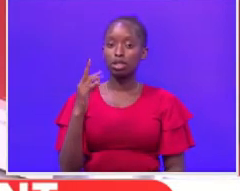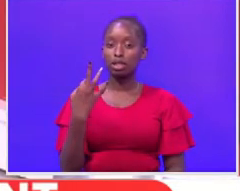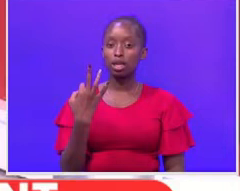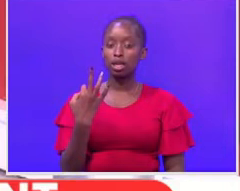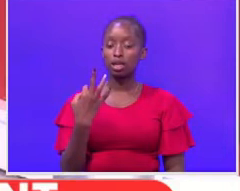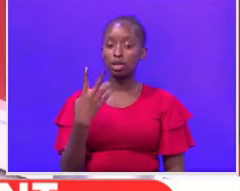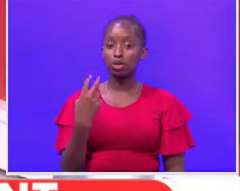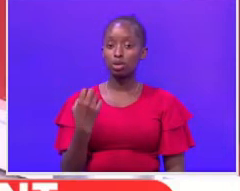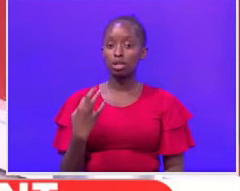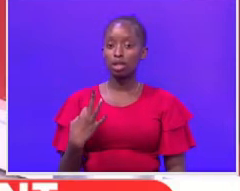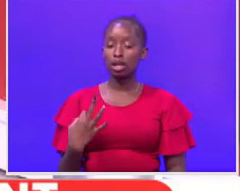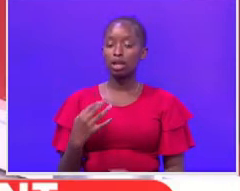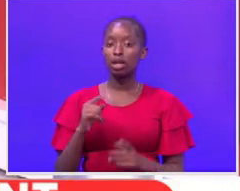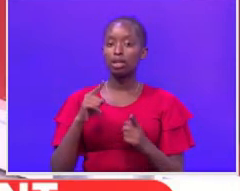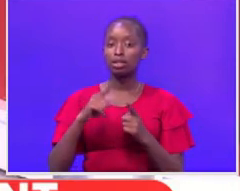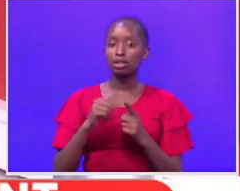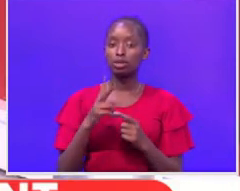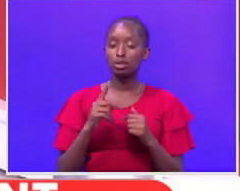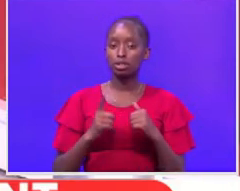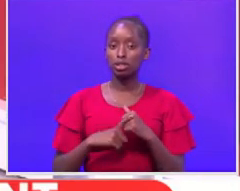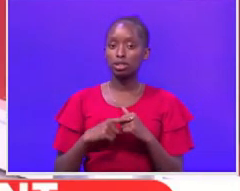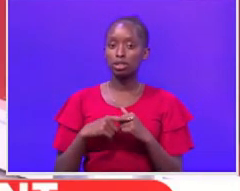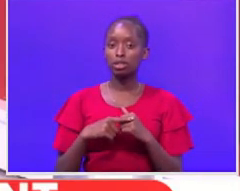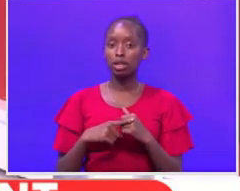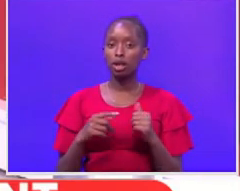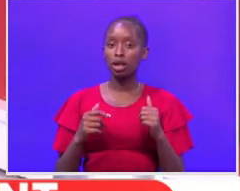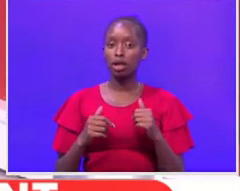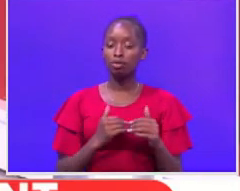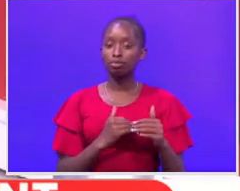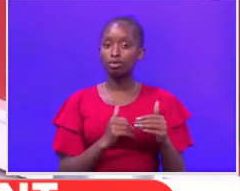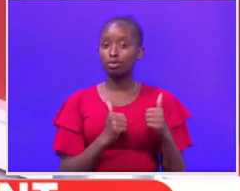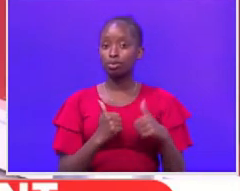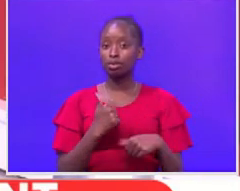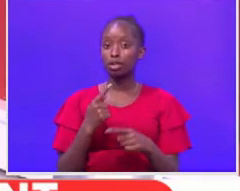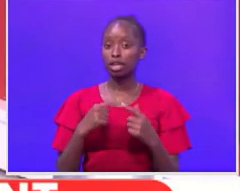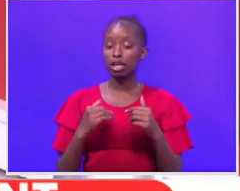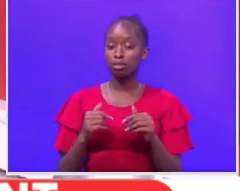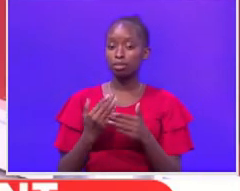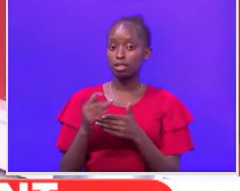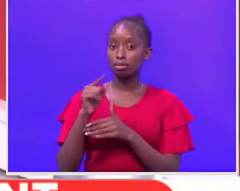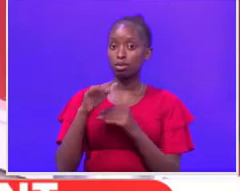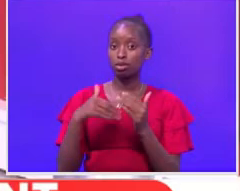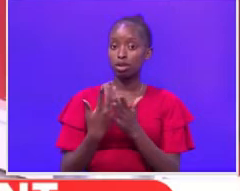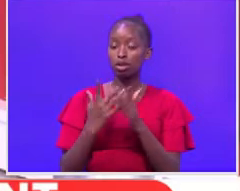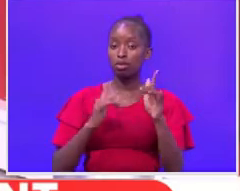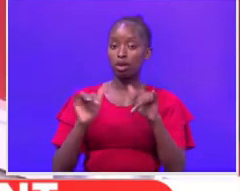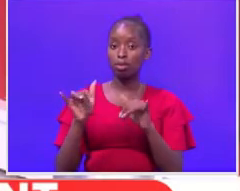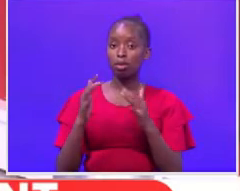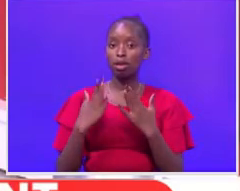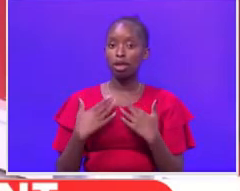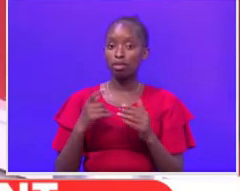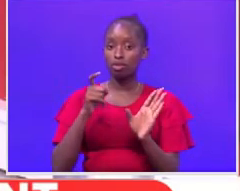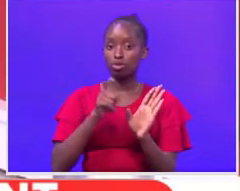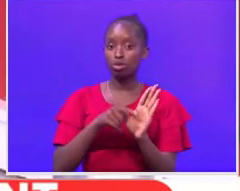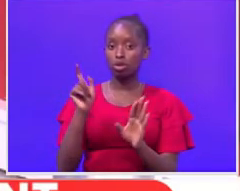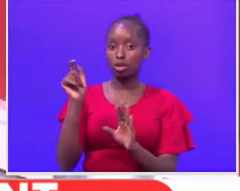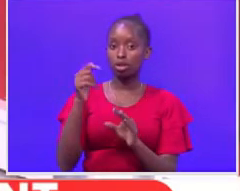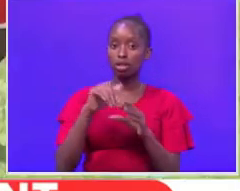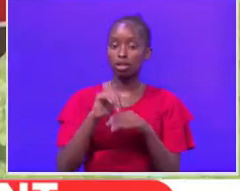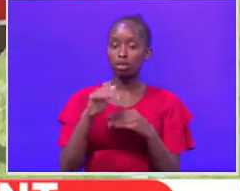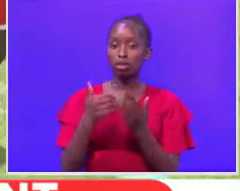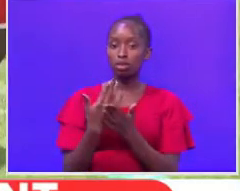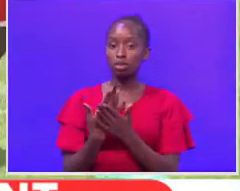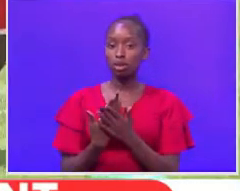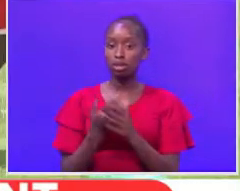almost full house at the Harambe Stars camp as some of the foreign players have joined the rest in camp. Joining Kenya in the tournament